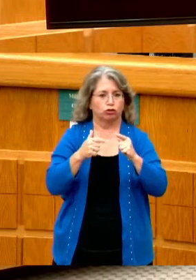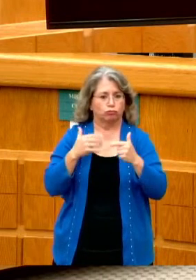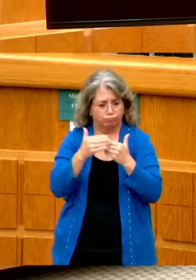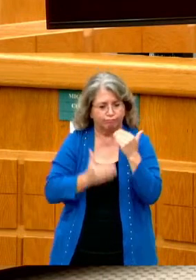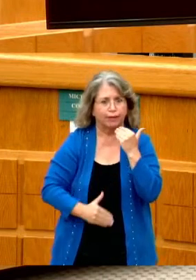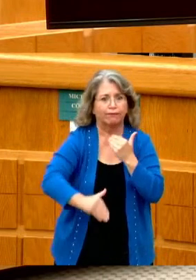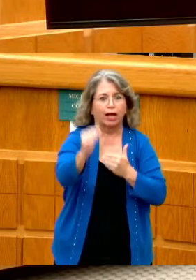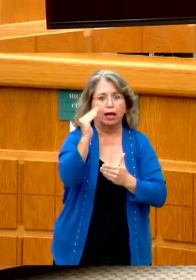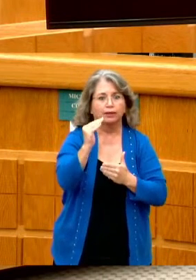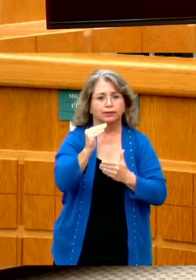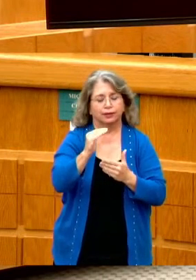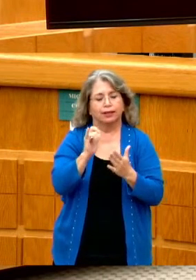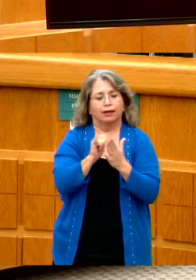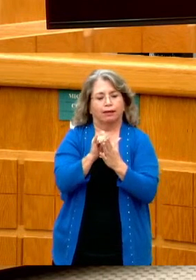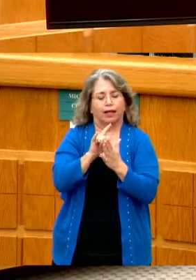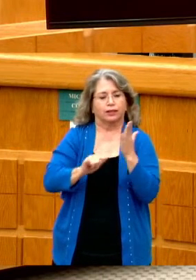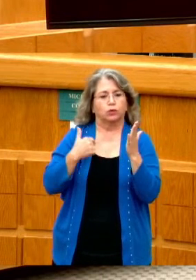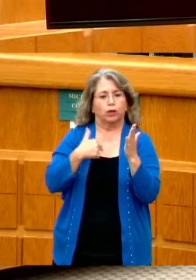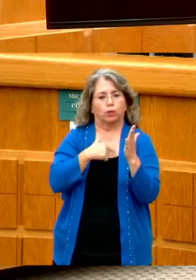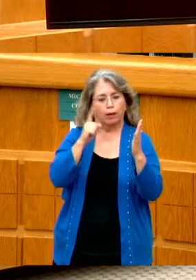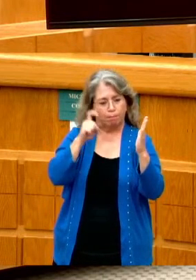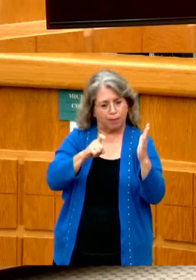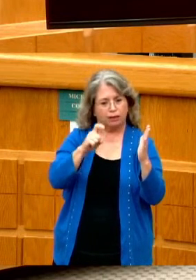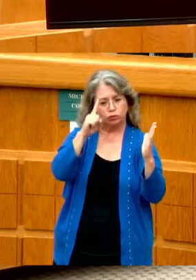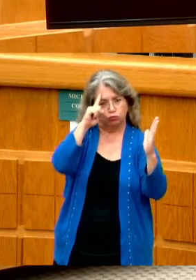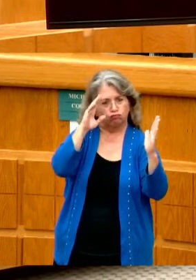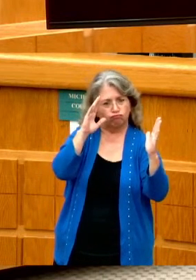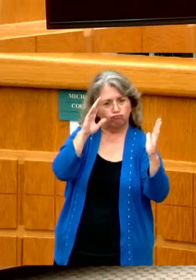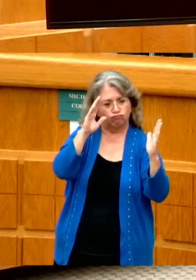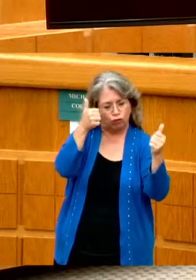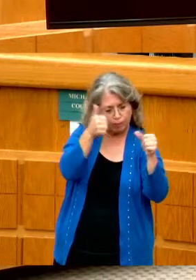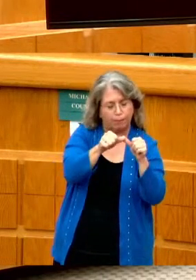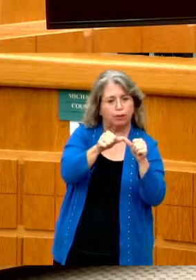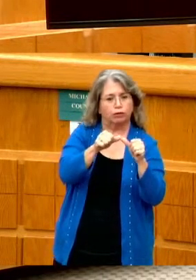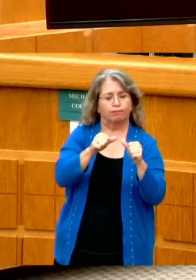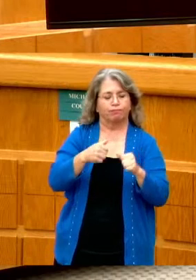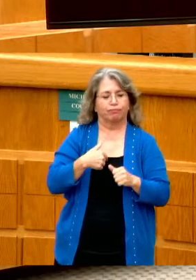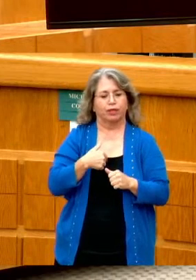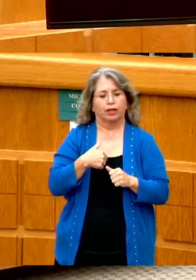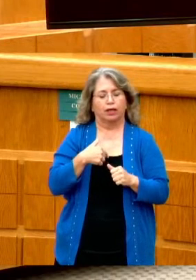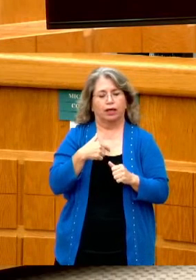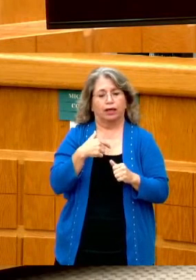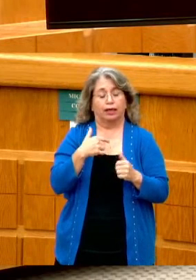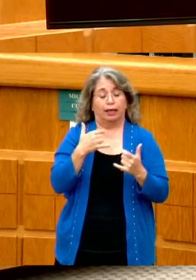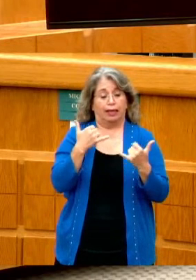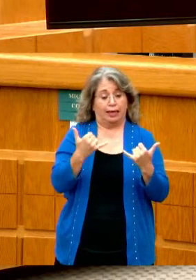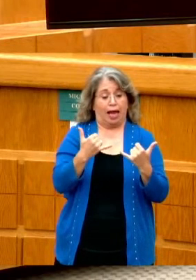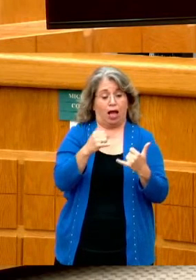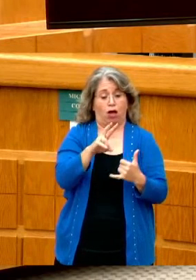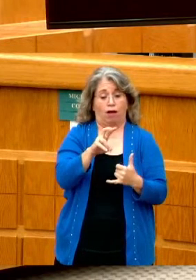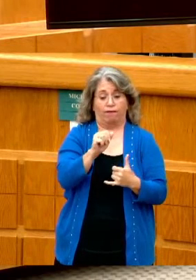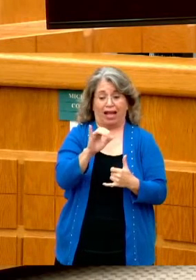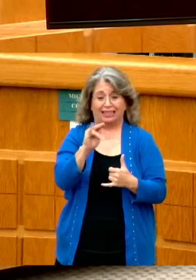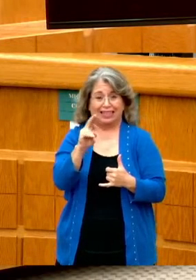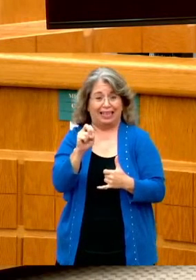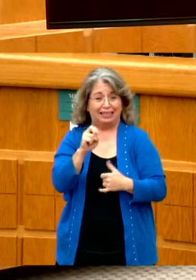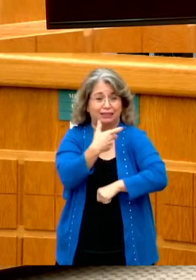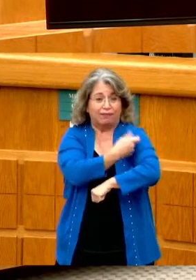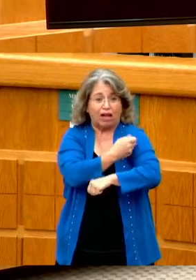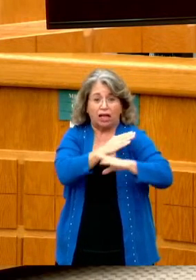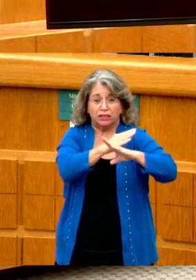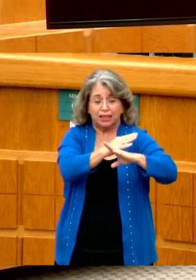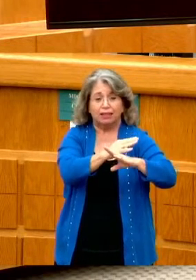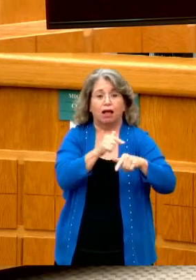year as we concluded our year, when I talked about how the vaccine lets us play offense after months and months of